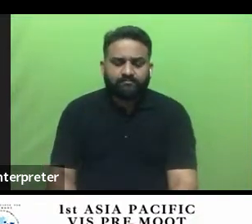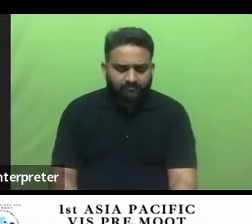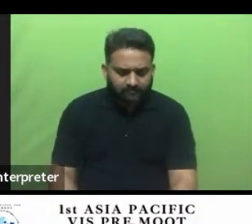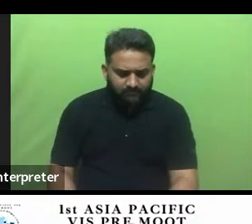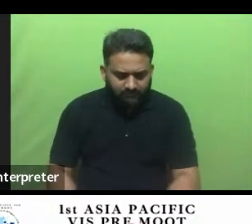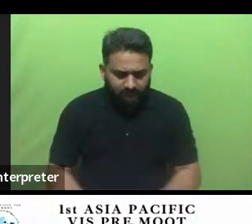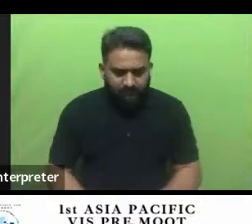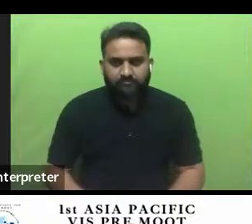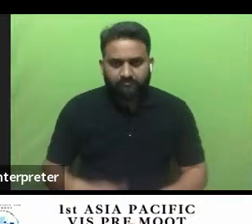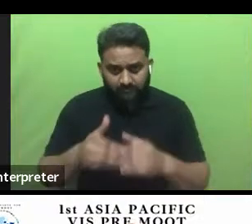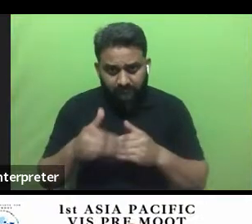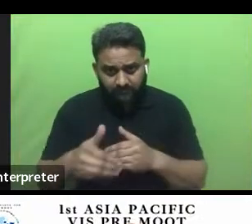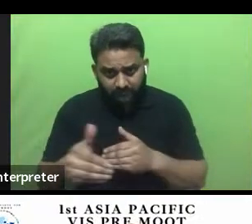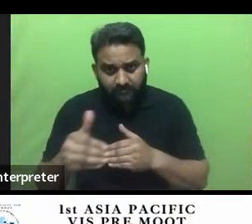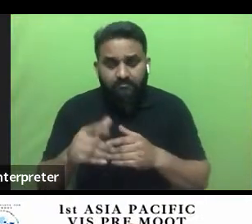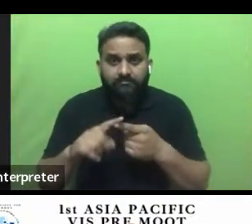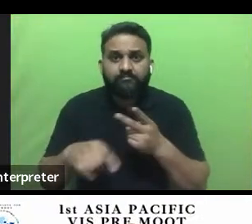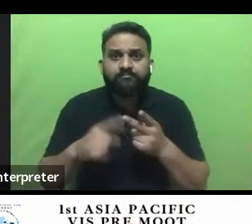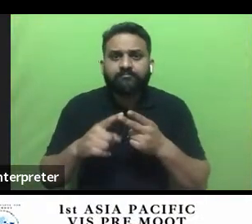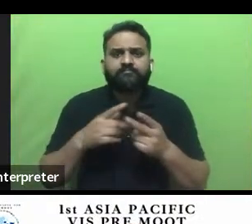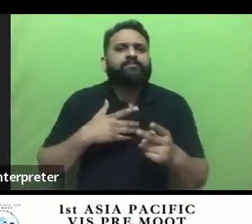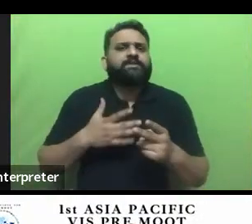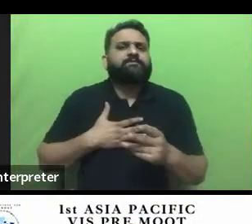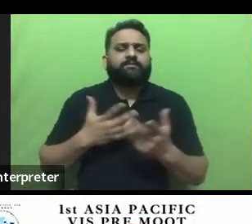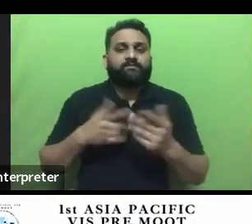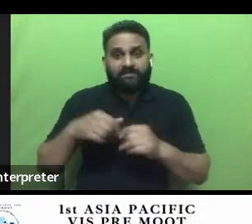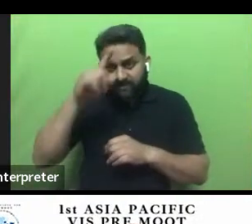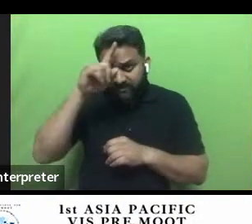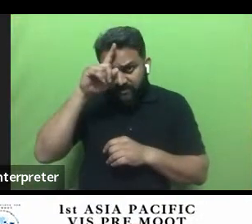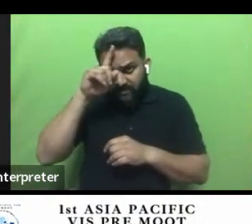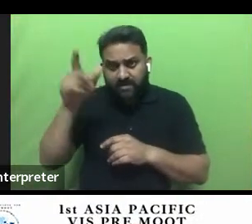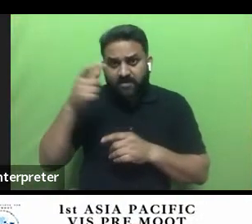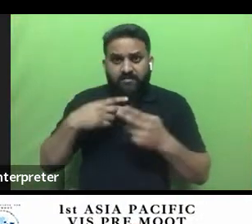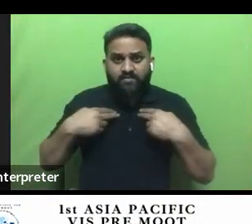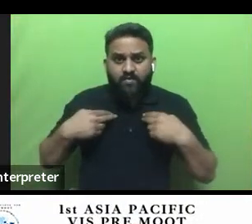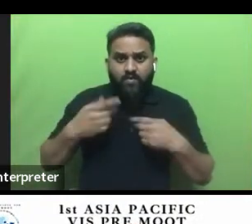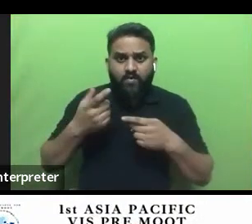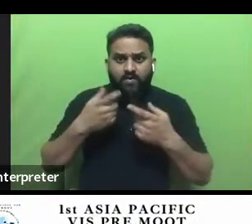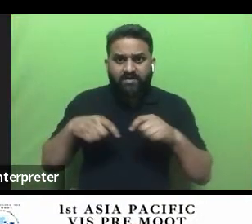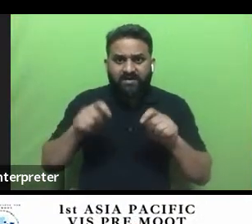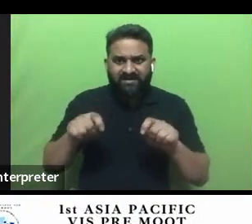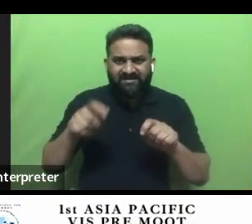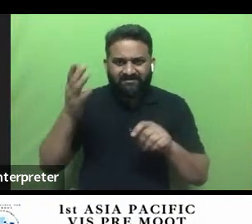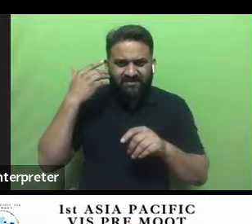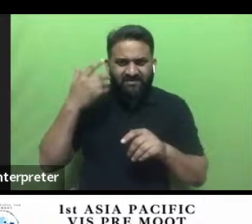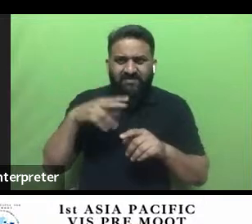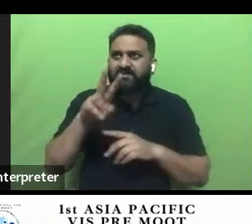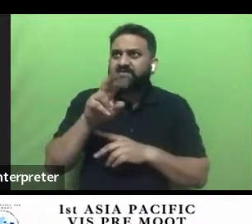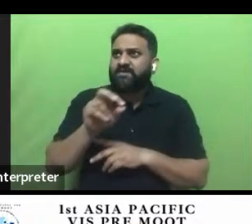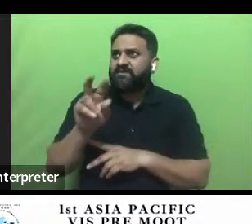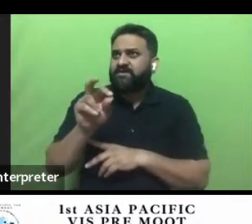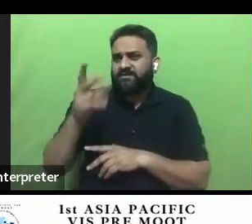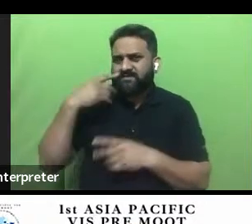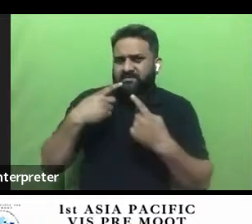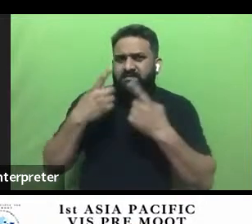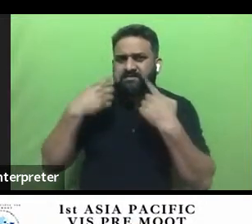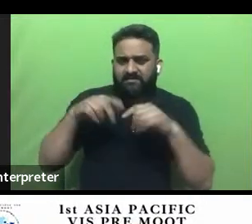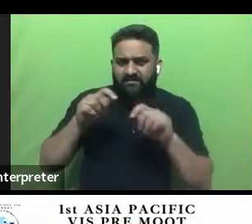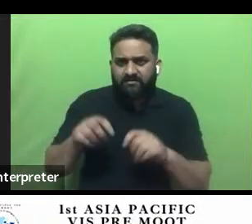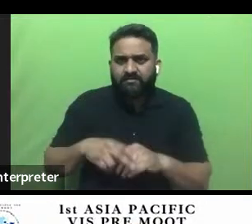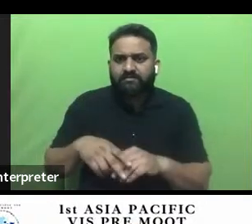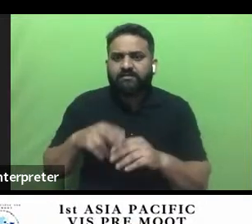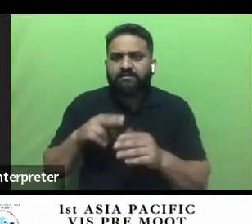Furthermore, we also rely on the German Federal Court's case decided in the year 2020, which is the Mayflower